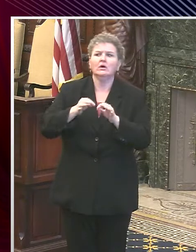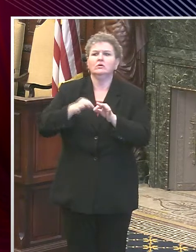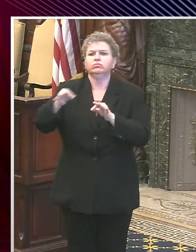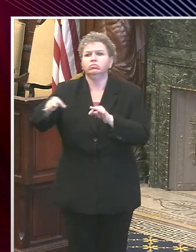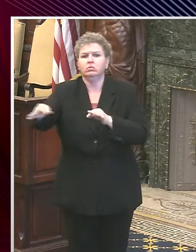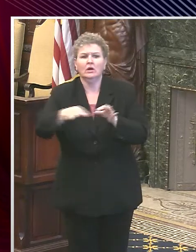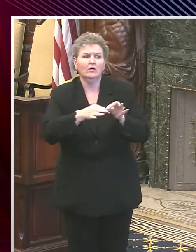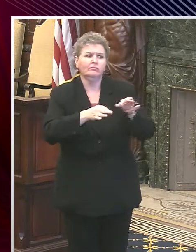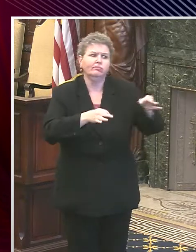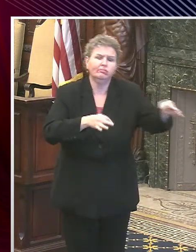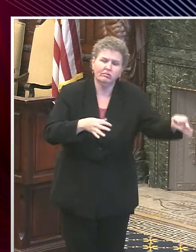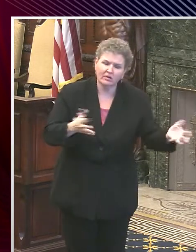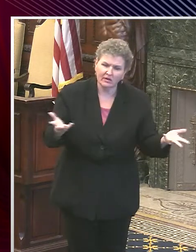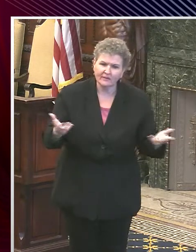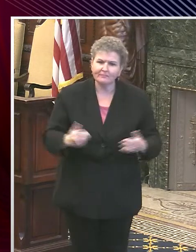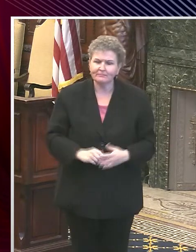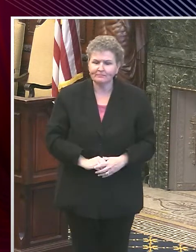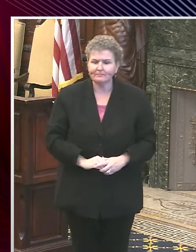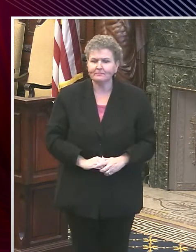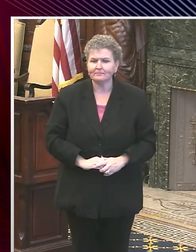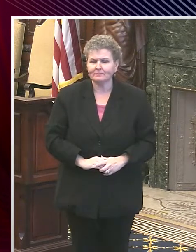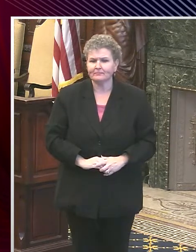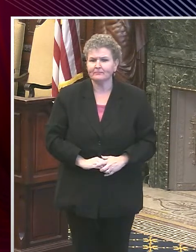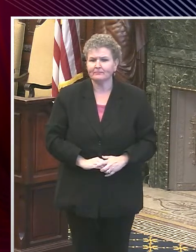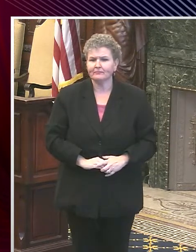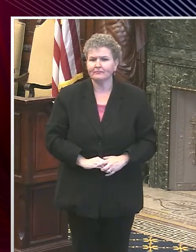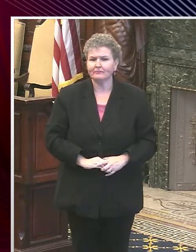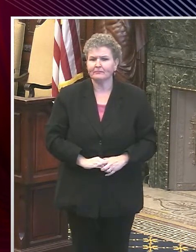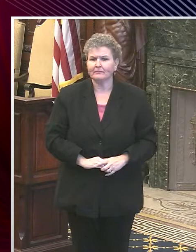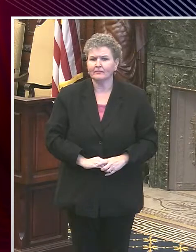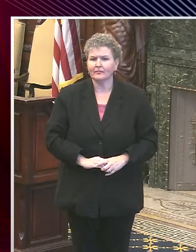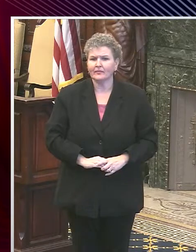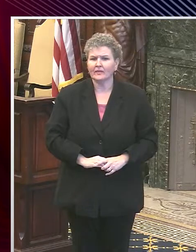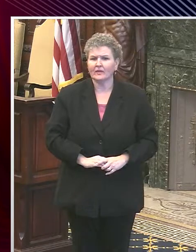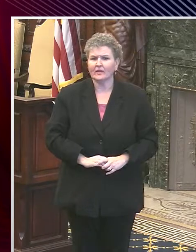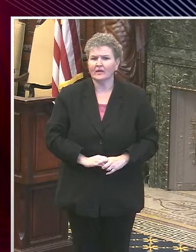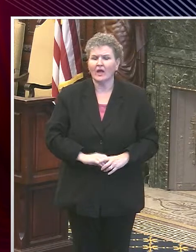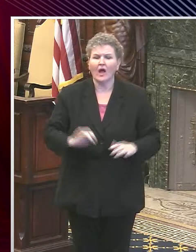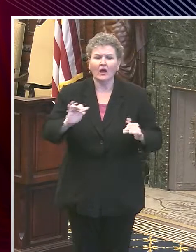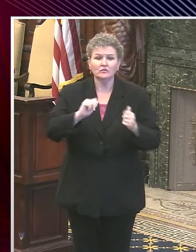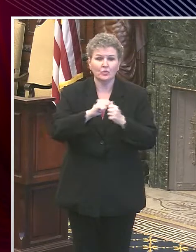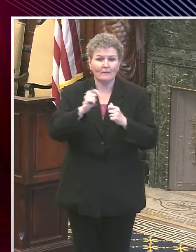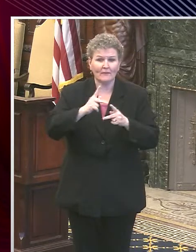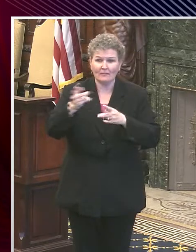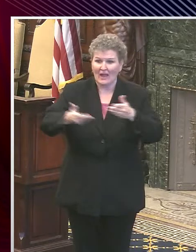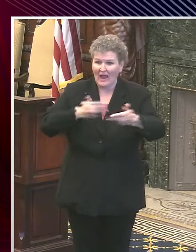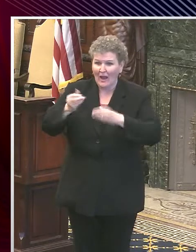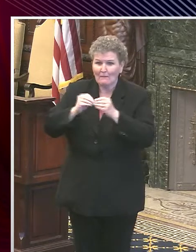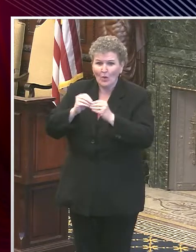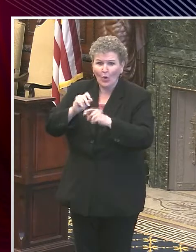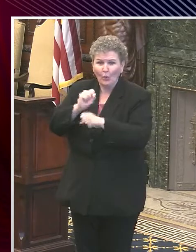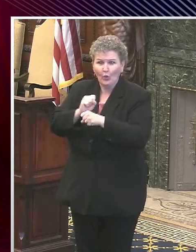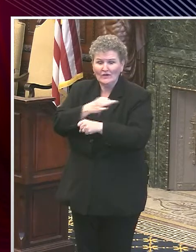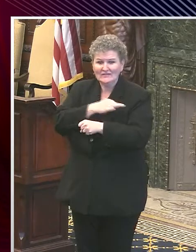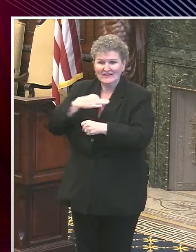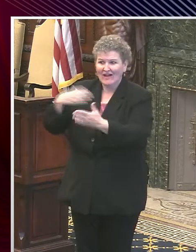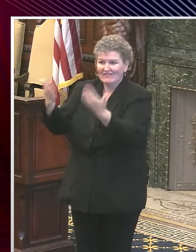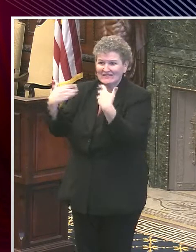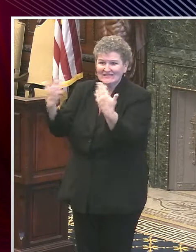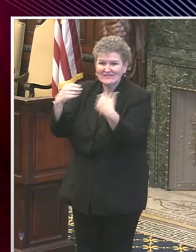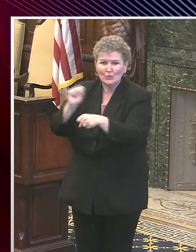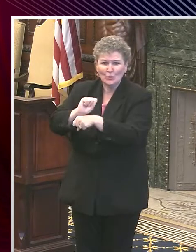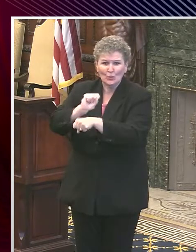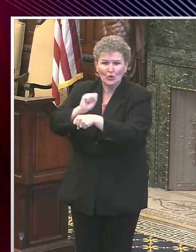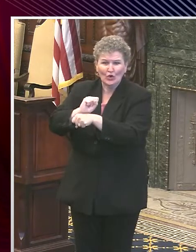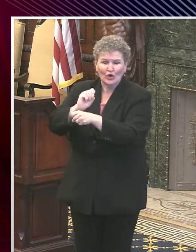trash collection and the local tonnage has been consistently higher since the pandemic began. What you're looking at in front of you right now is a chart from